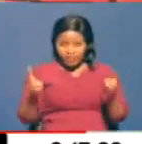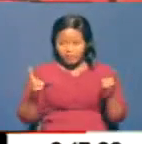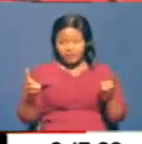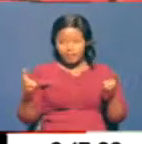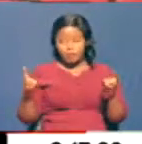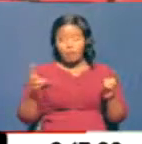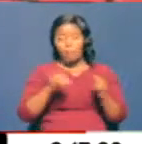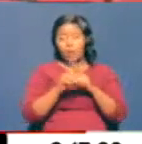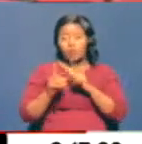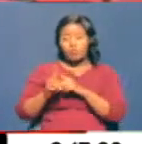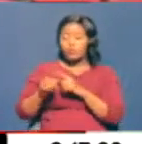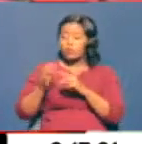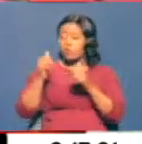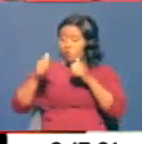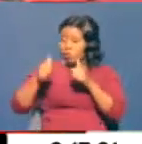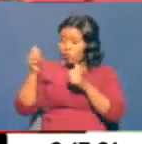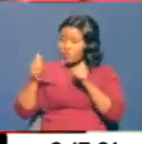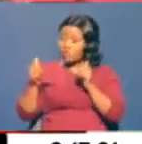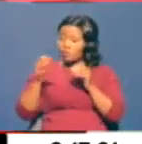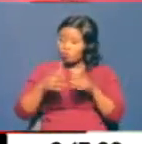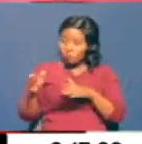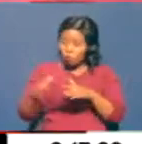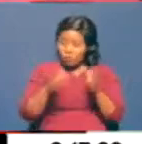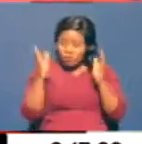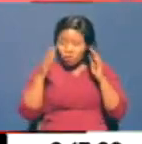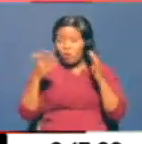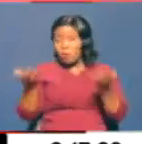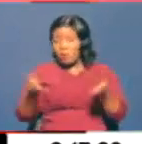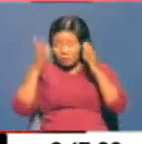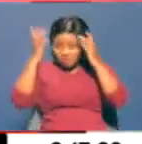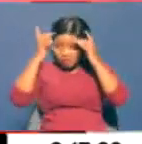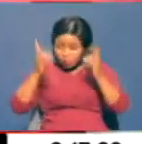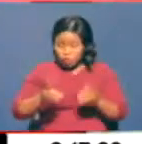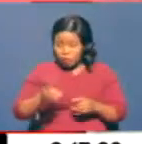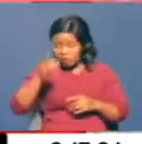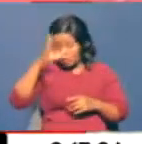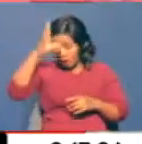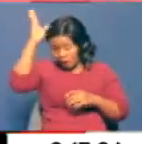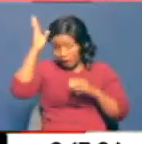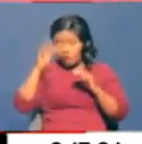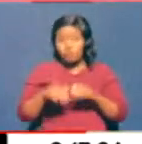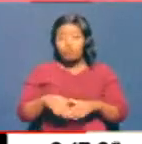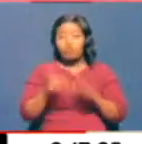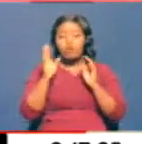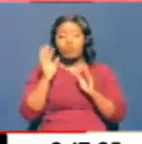ile njia ambayo KANU itafuata kwa kura ya